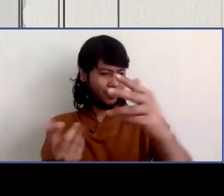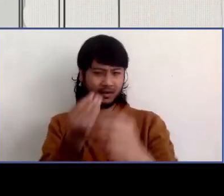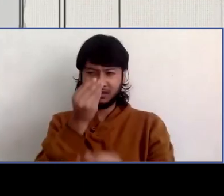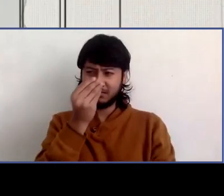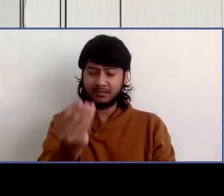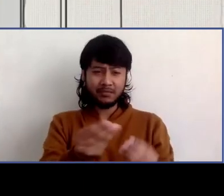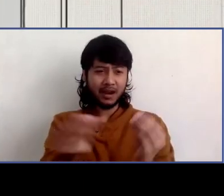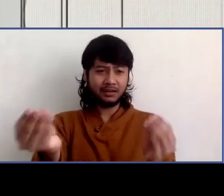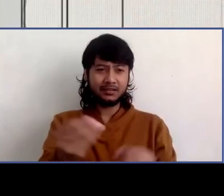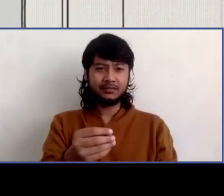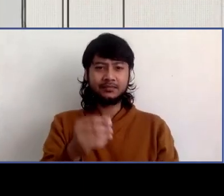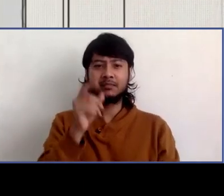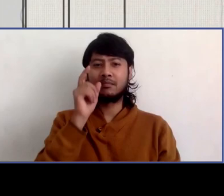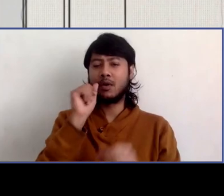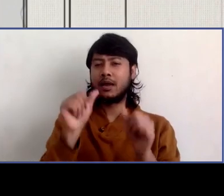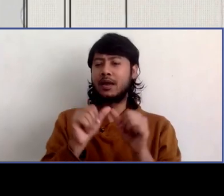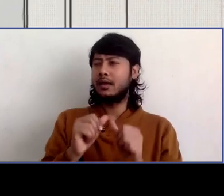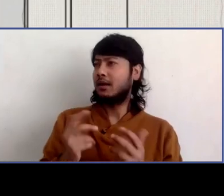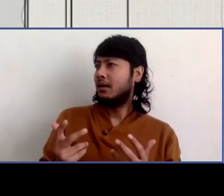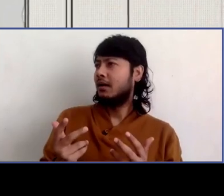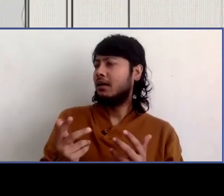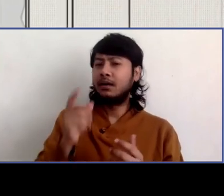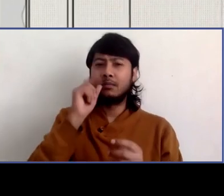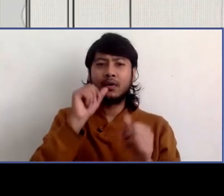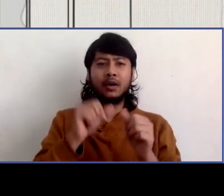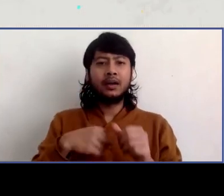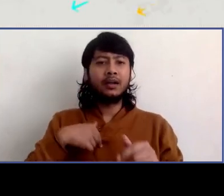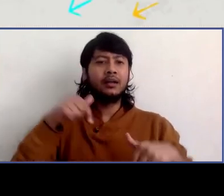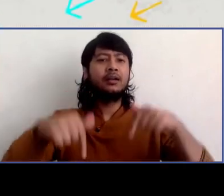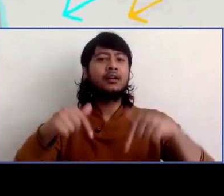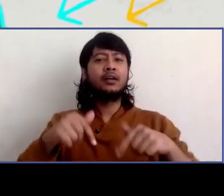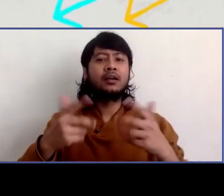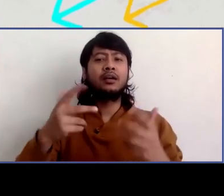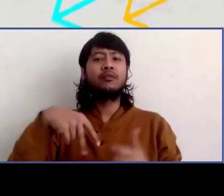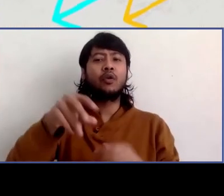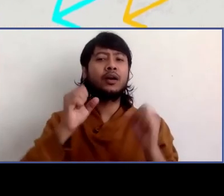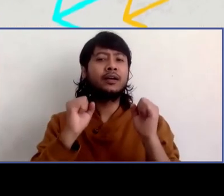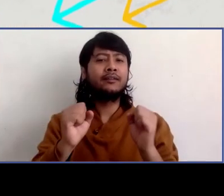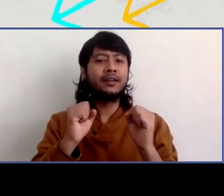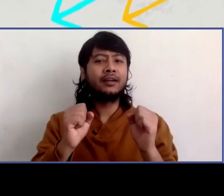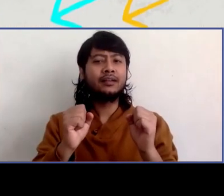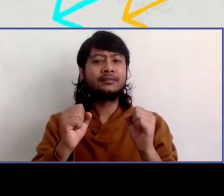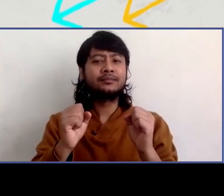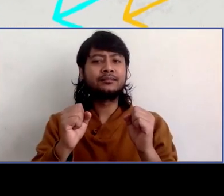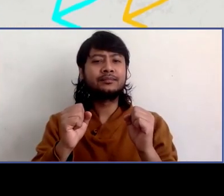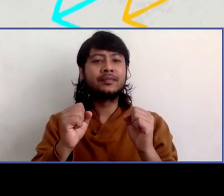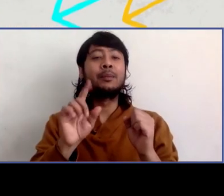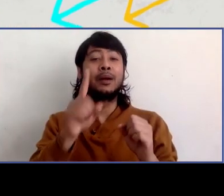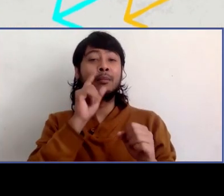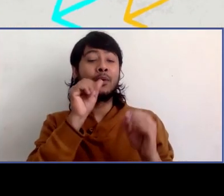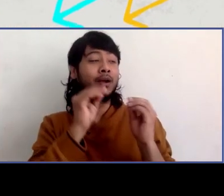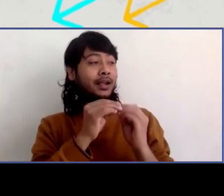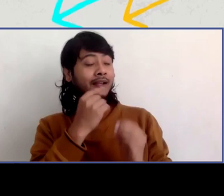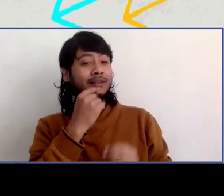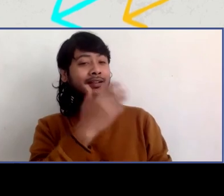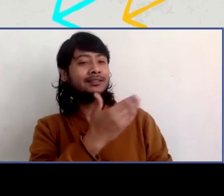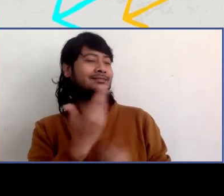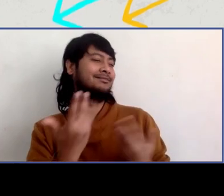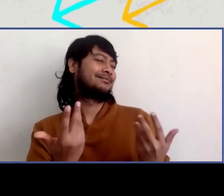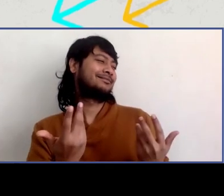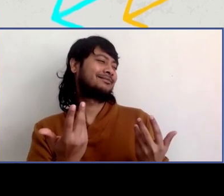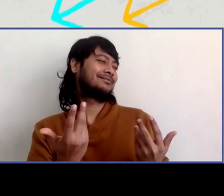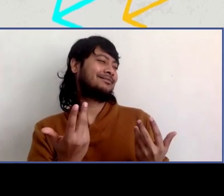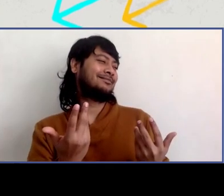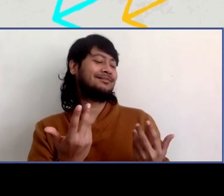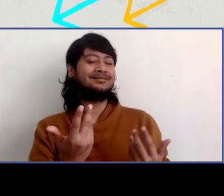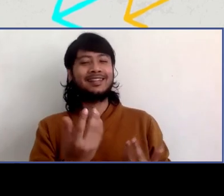But Ashwin can't walk. But Bharat looked at Ashwin and said, "Ha ha ha ha." And that night was when